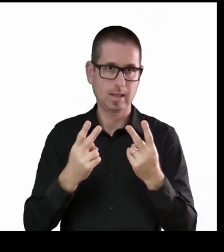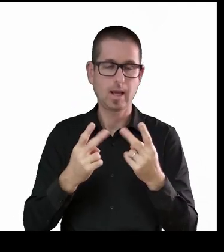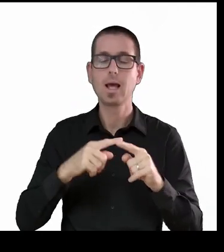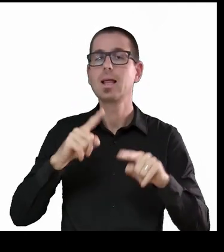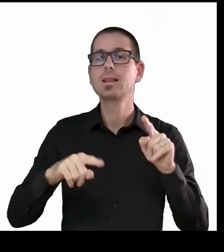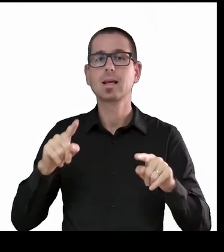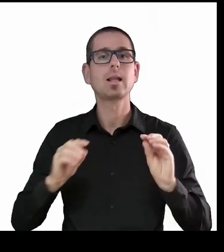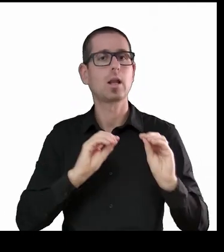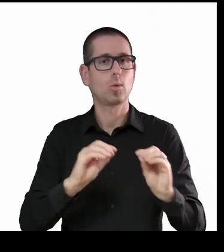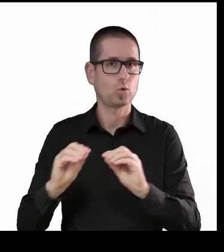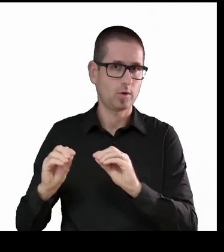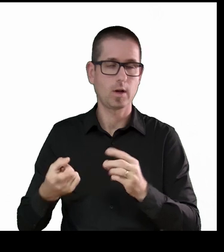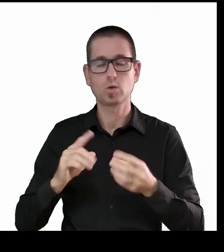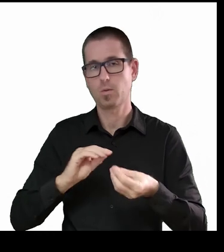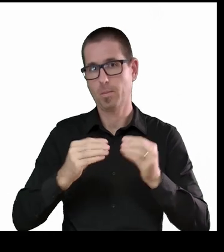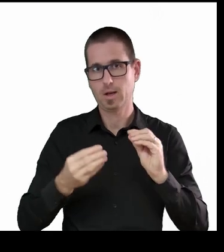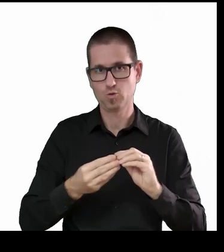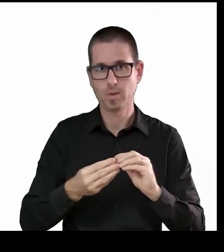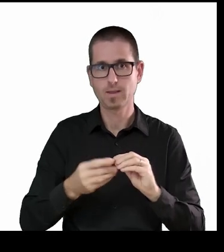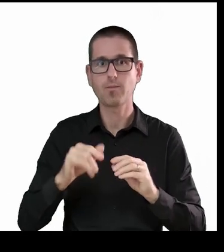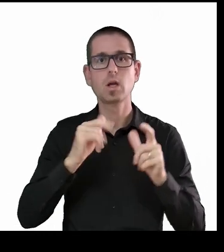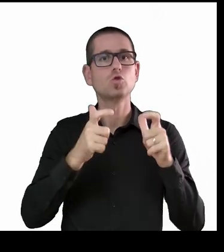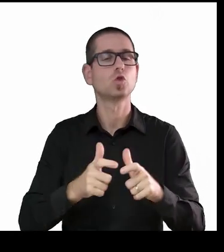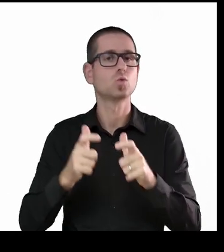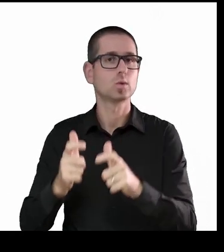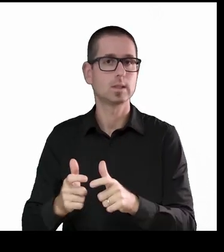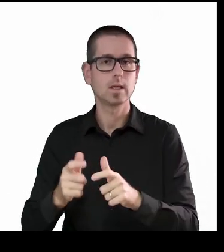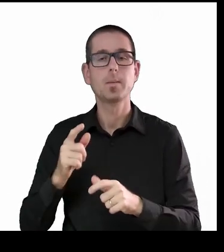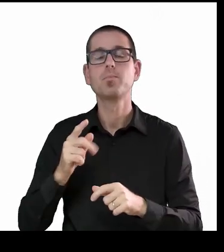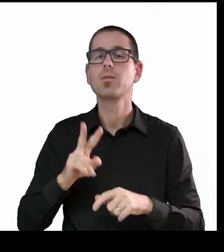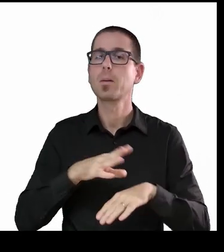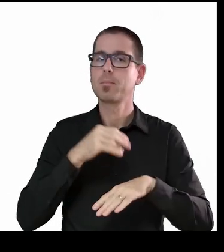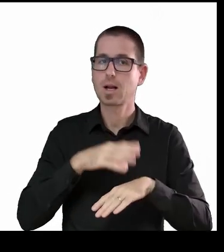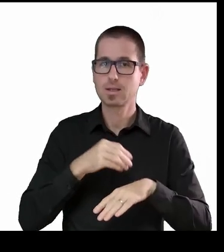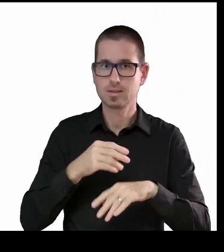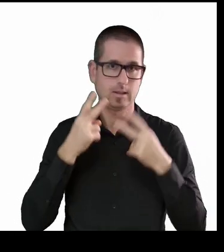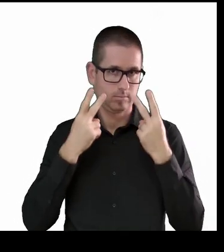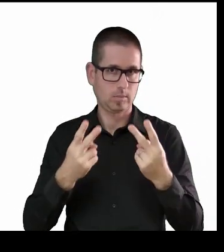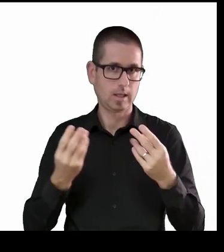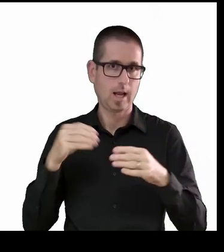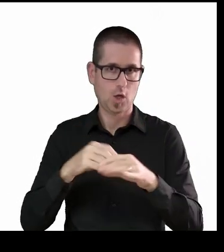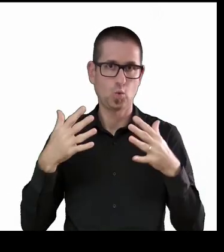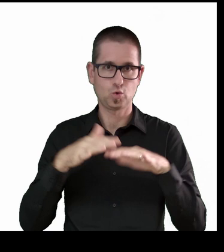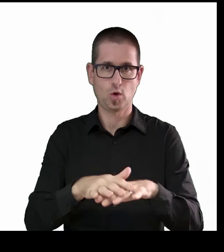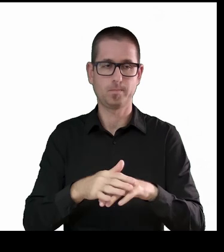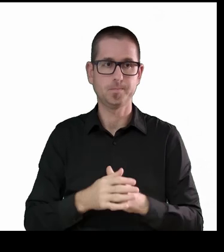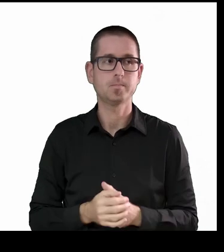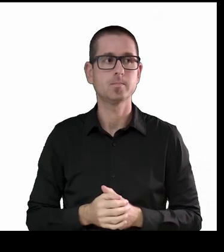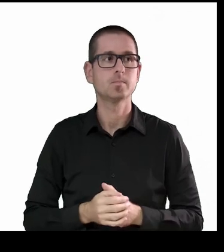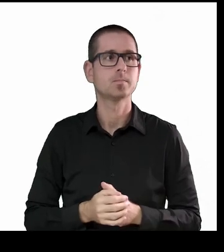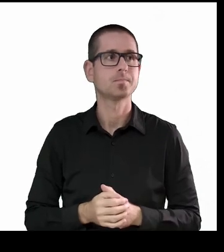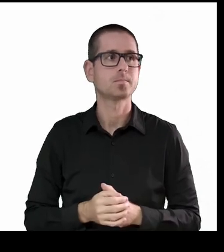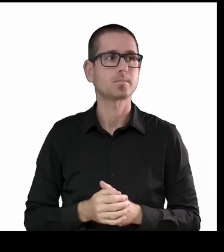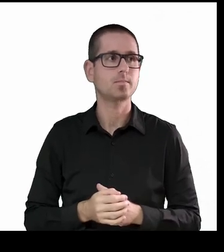digital teaching or management in the institution in practice concerning the inclusion.